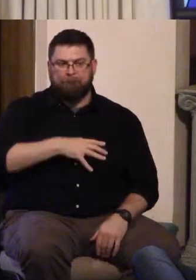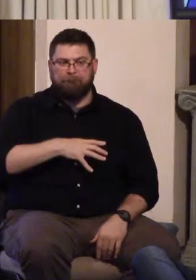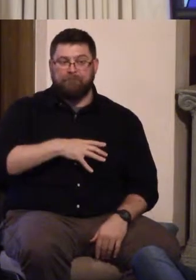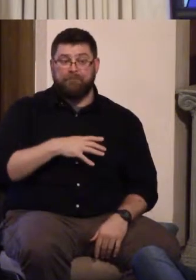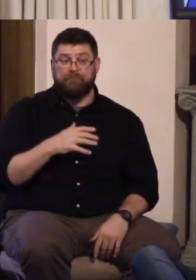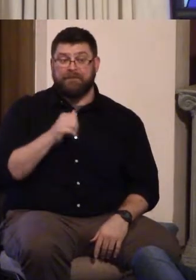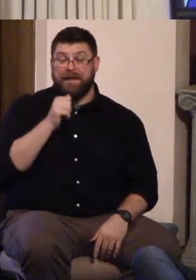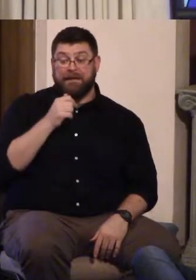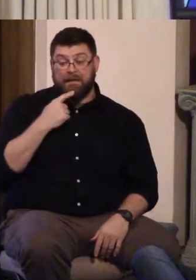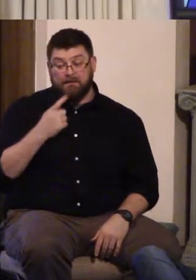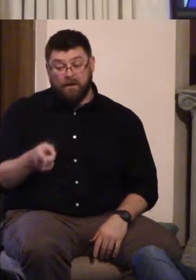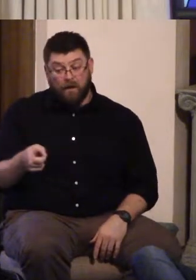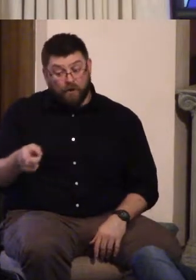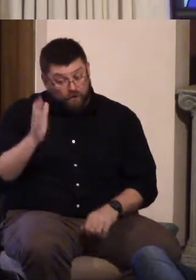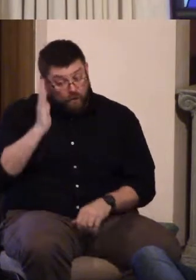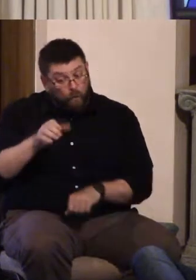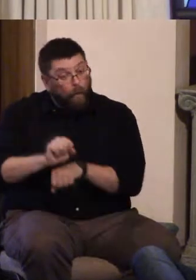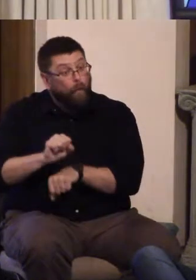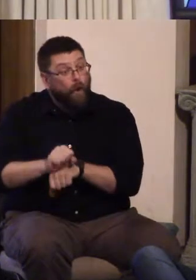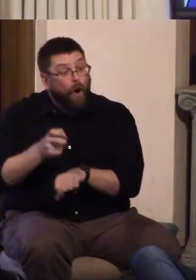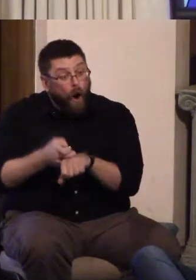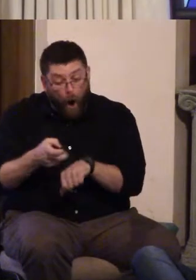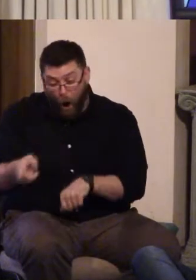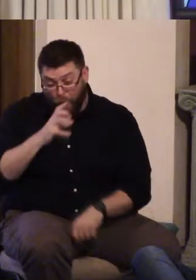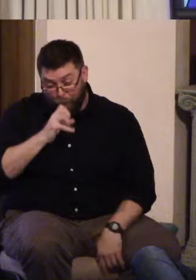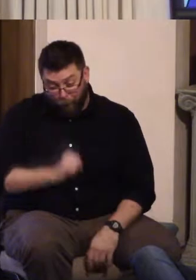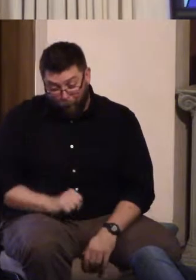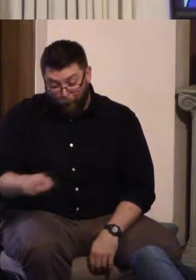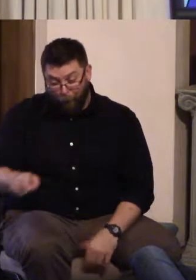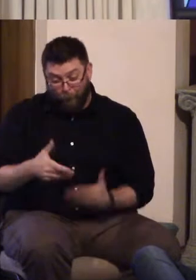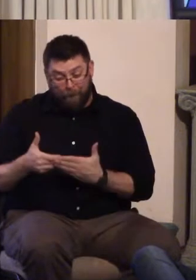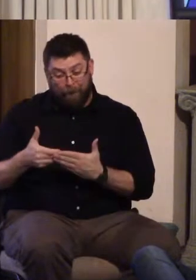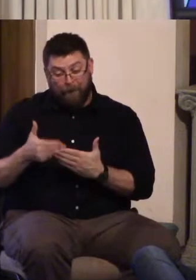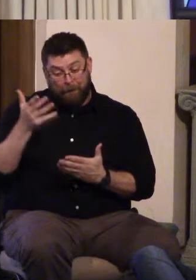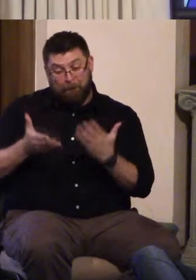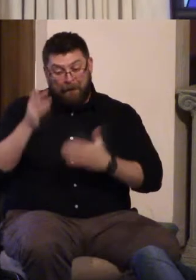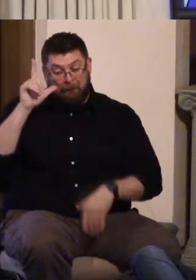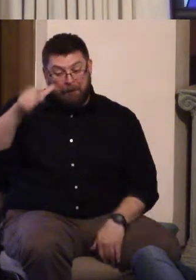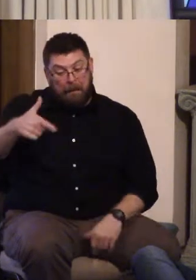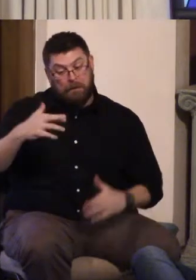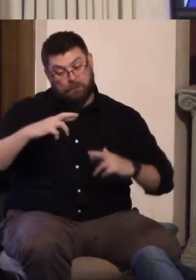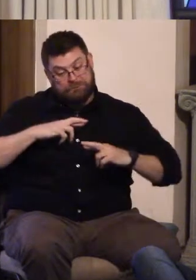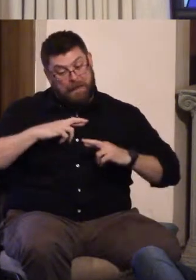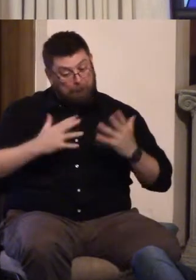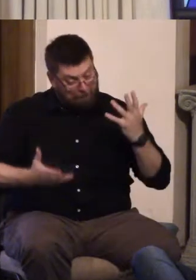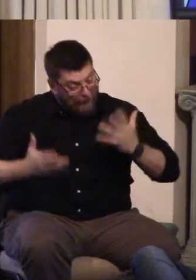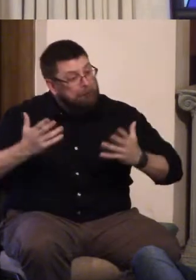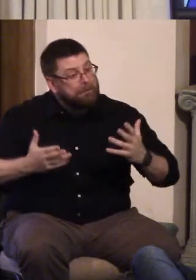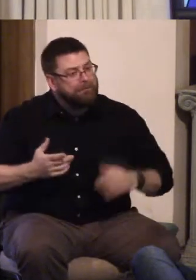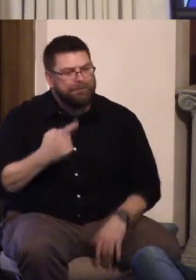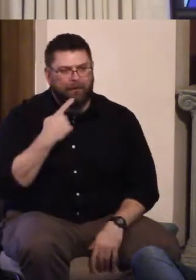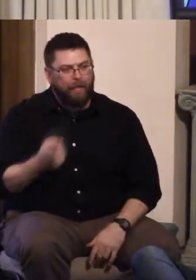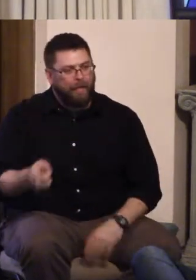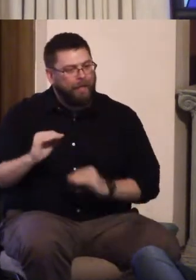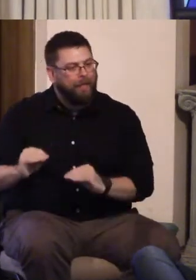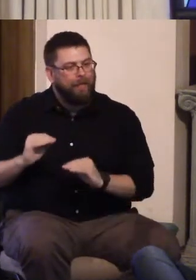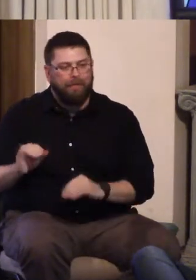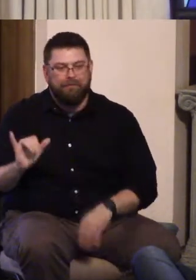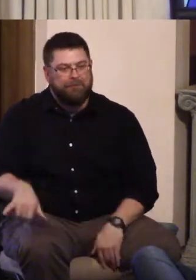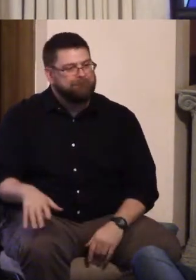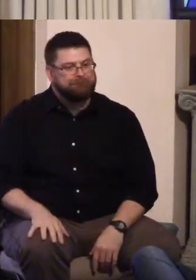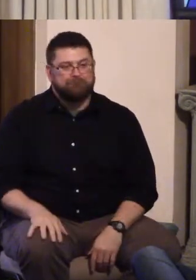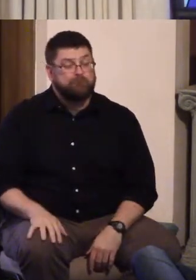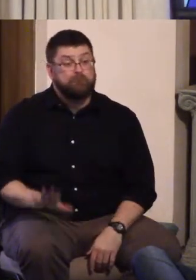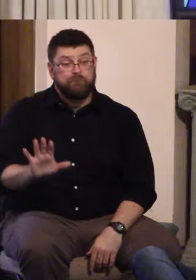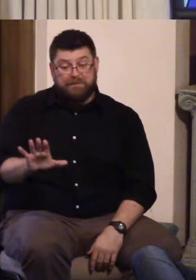He did a really smart thing. He didn't tell them, you're going to work hard and grow old and maybe someday